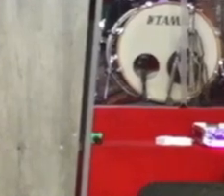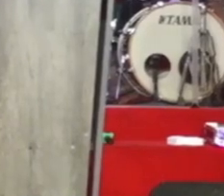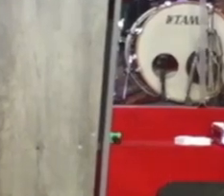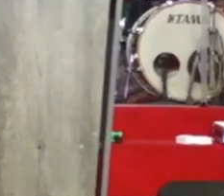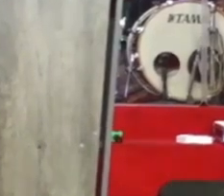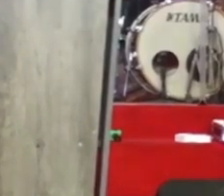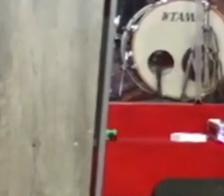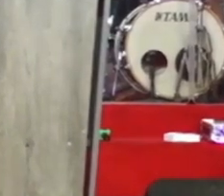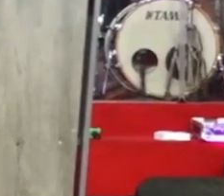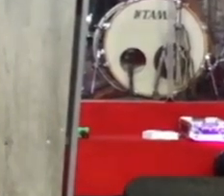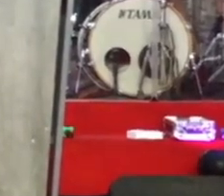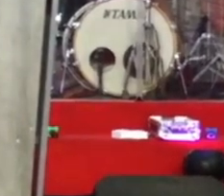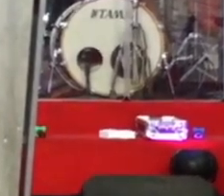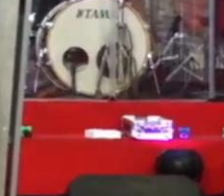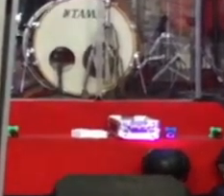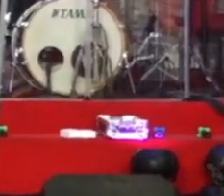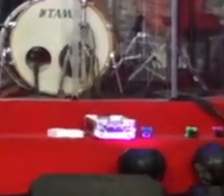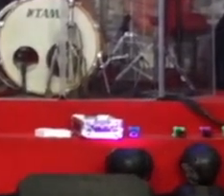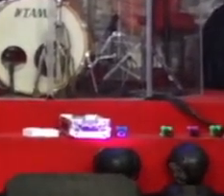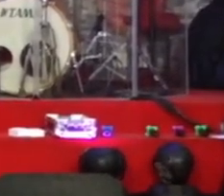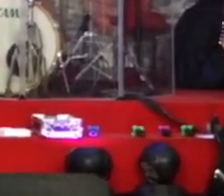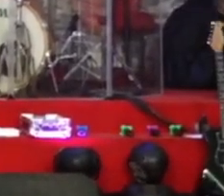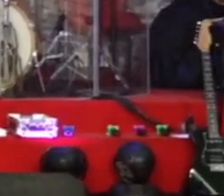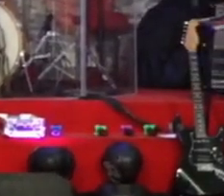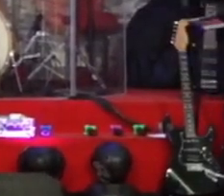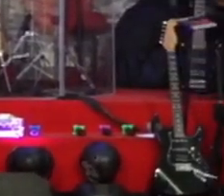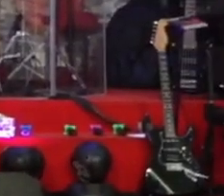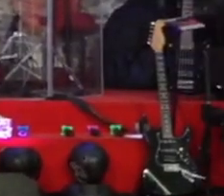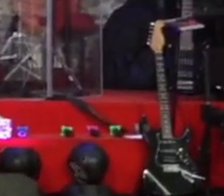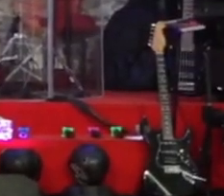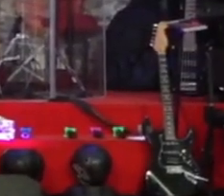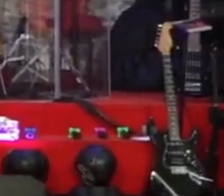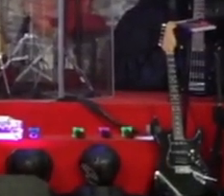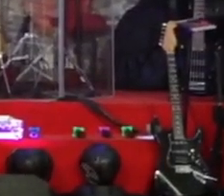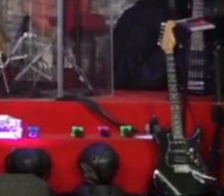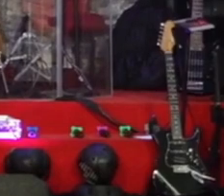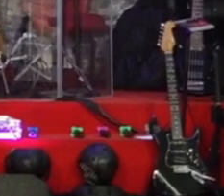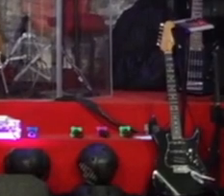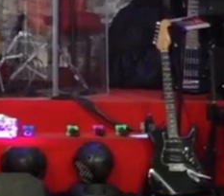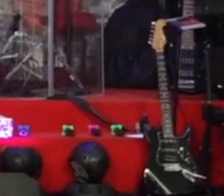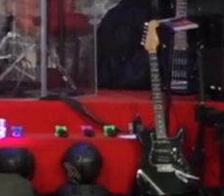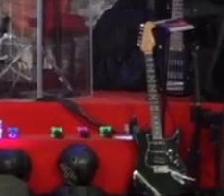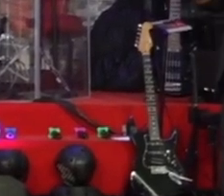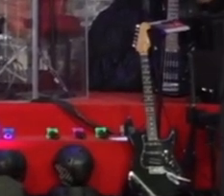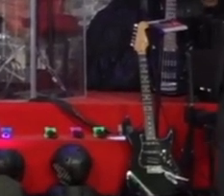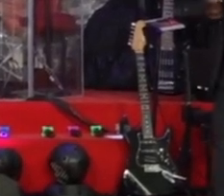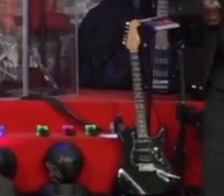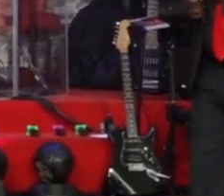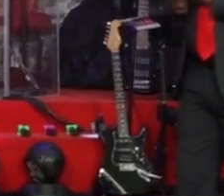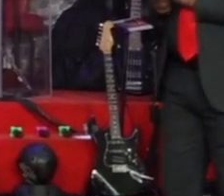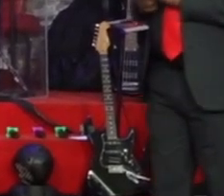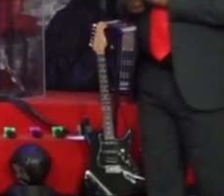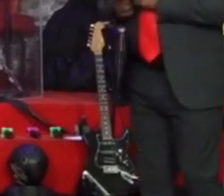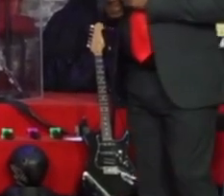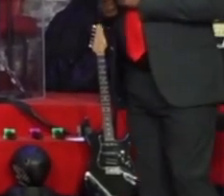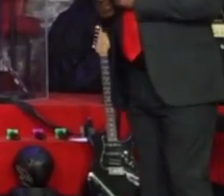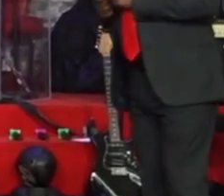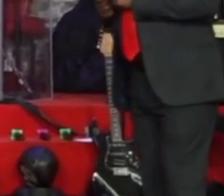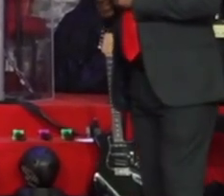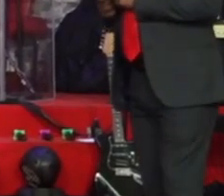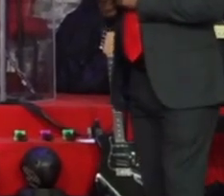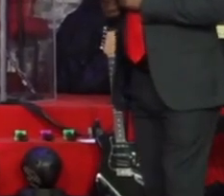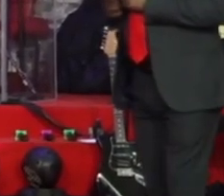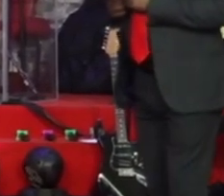the team leader or the cell leader that I have this problem. Wao wako na hitaji, wanamwambia kiongozi kumwambia wako na hili shida. But we need